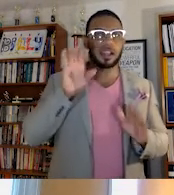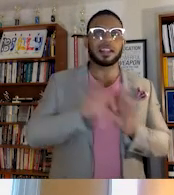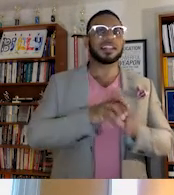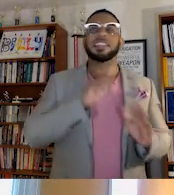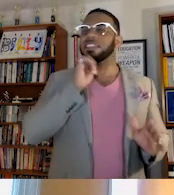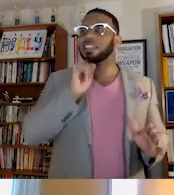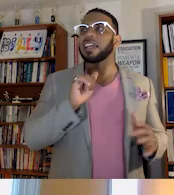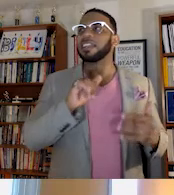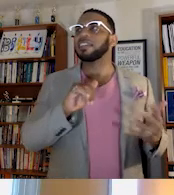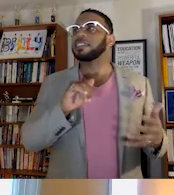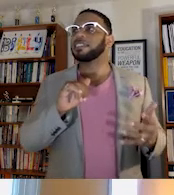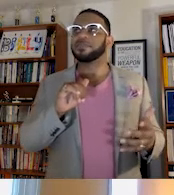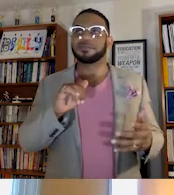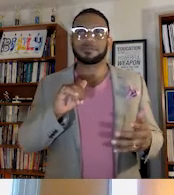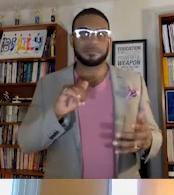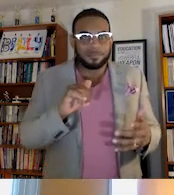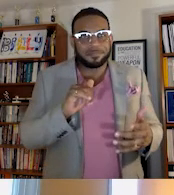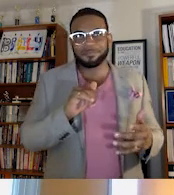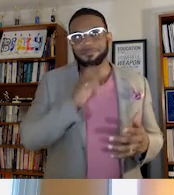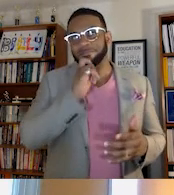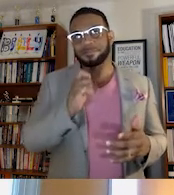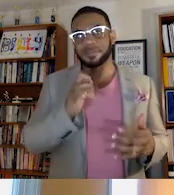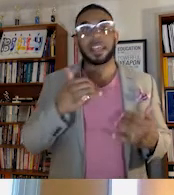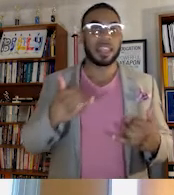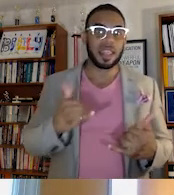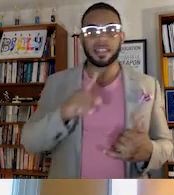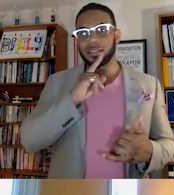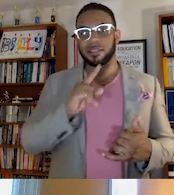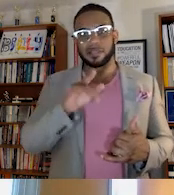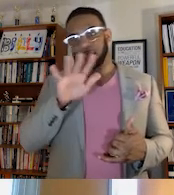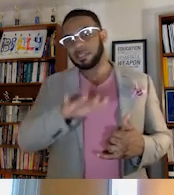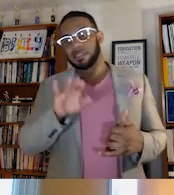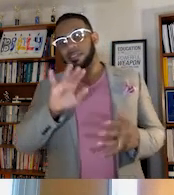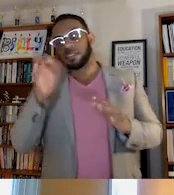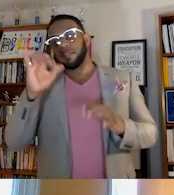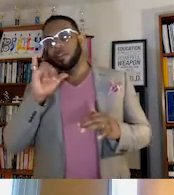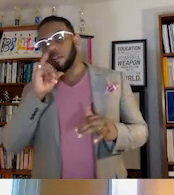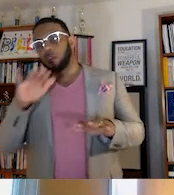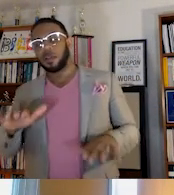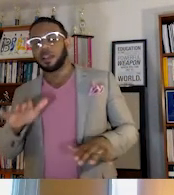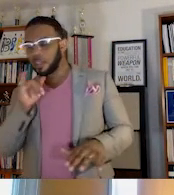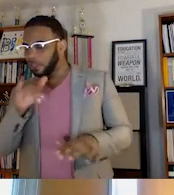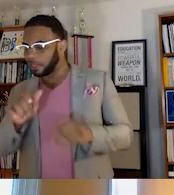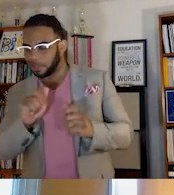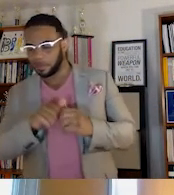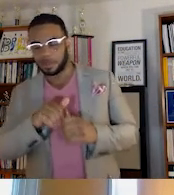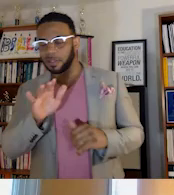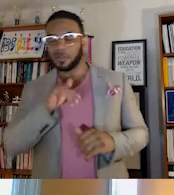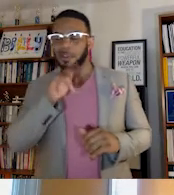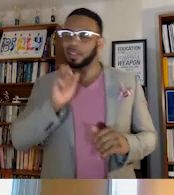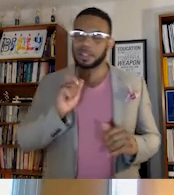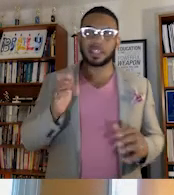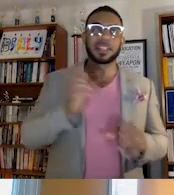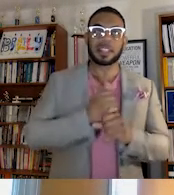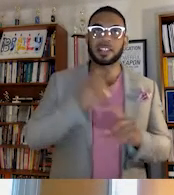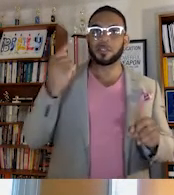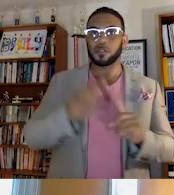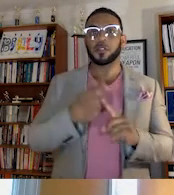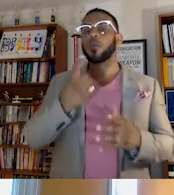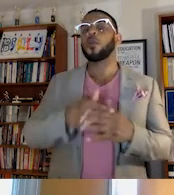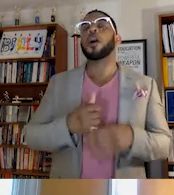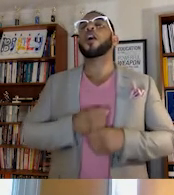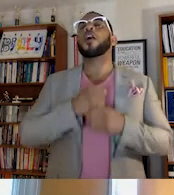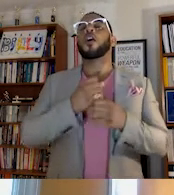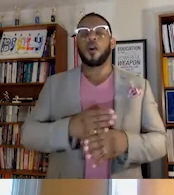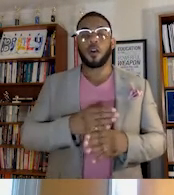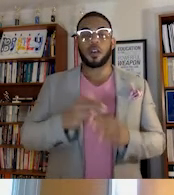not the now this is the civil unrest. Like, let's not we need to get to what